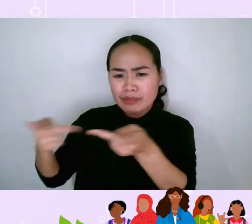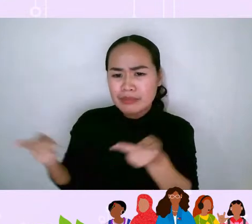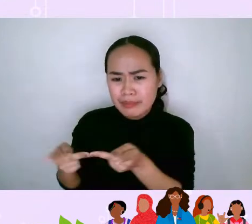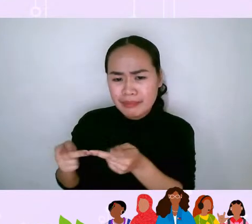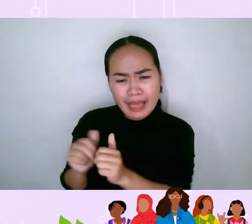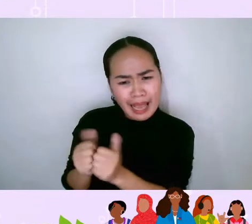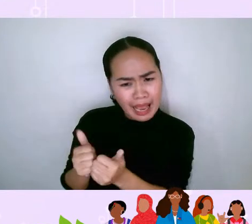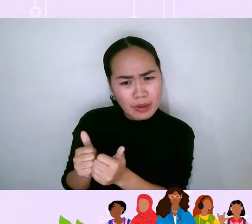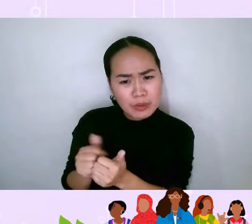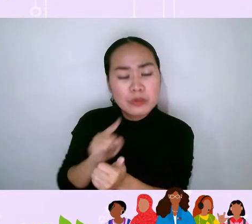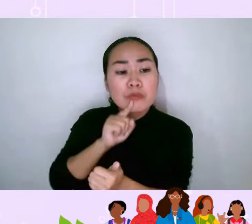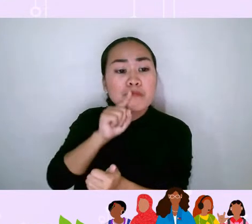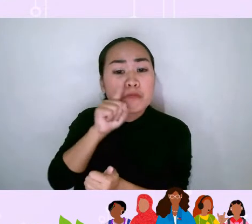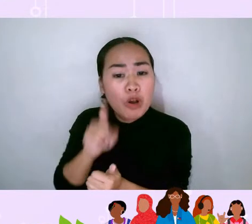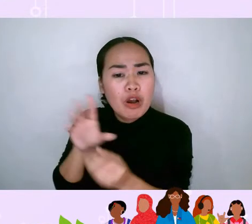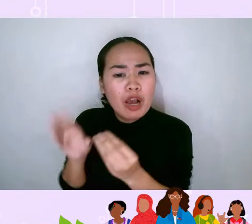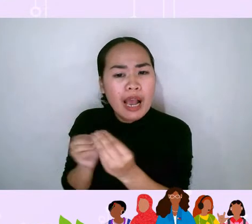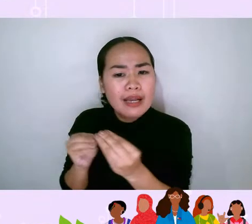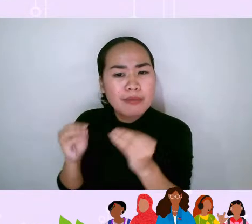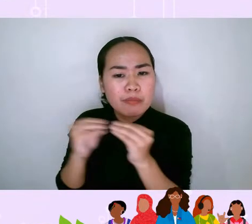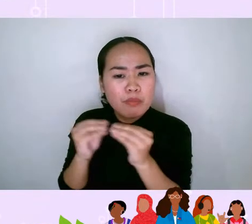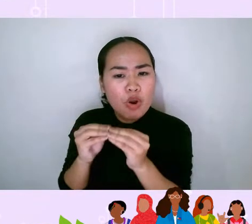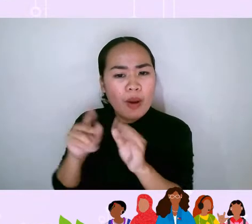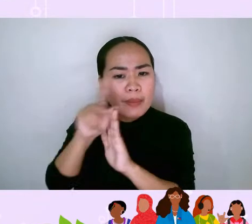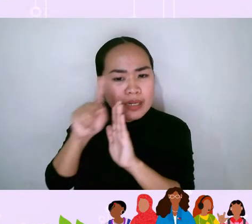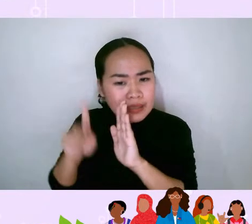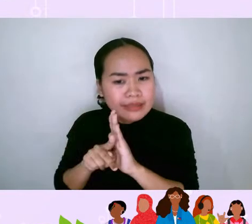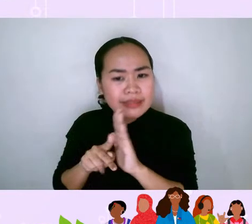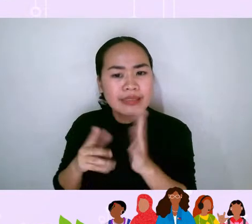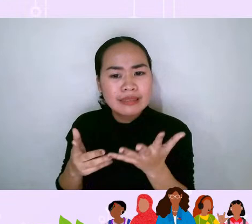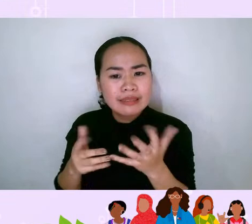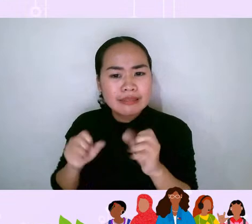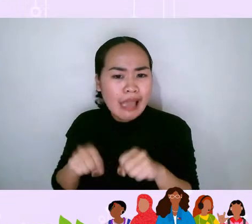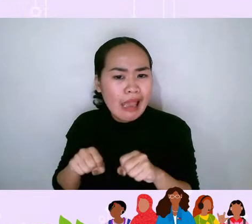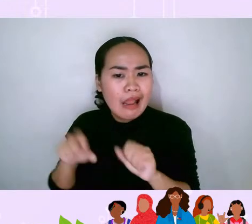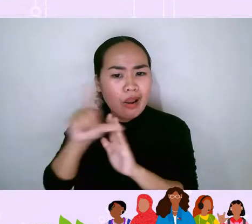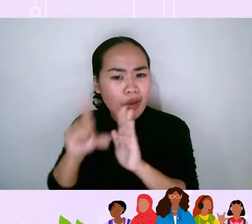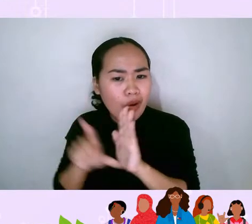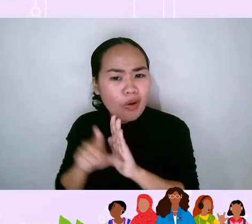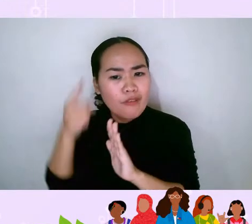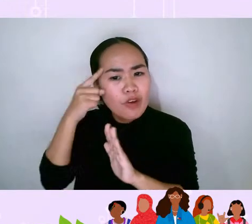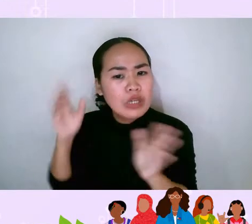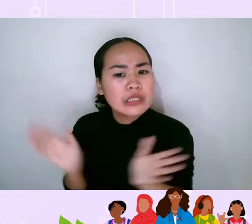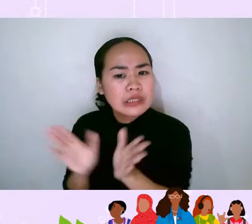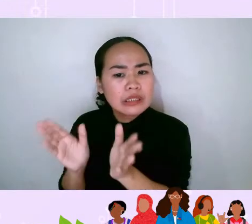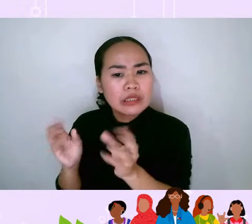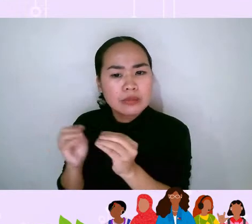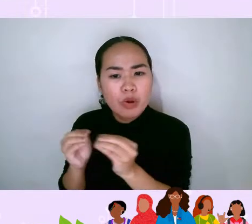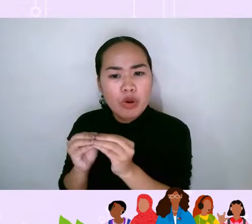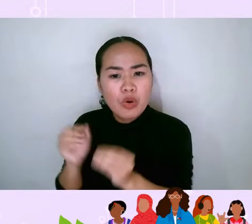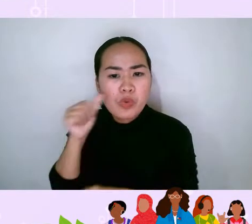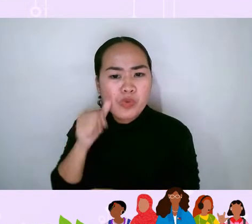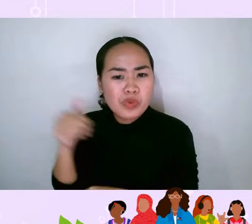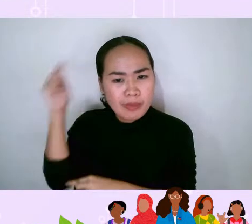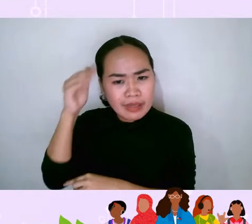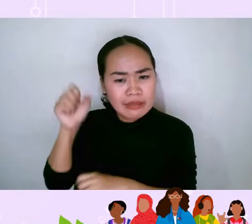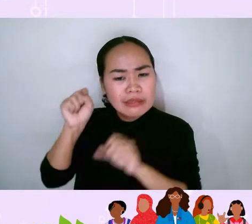there is a need for more supportive policies and laws that could encourage women to pursue ICT-related